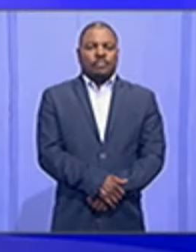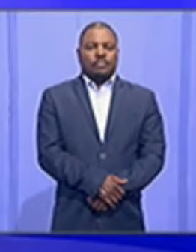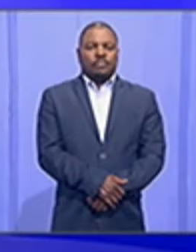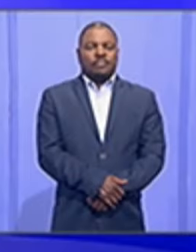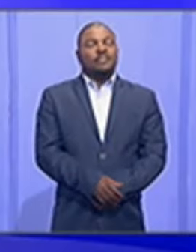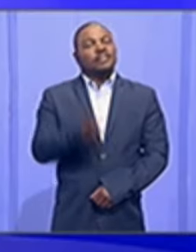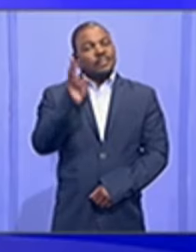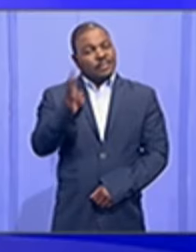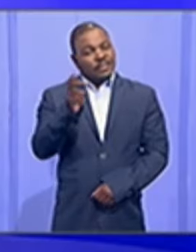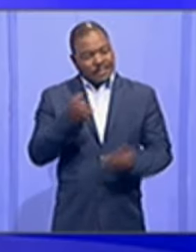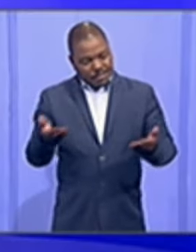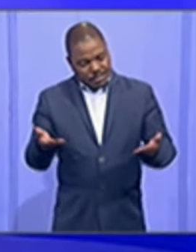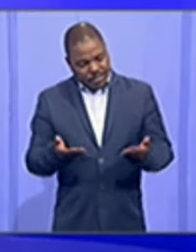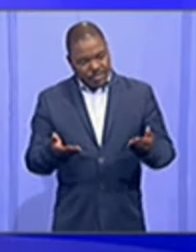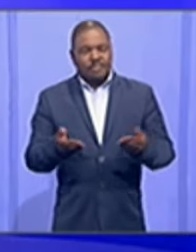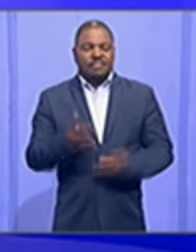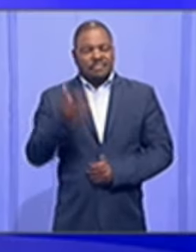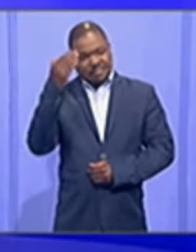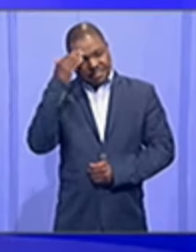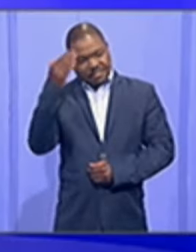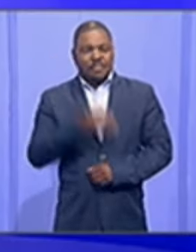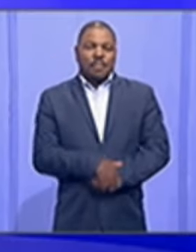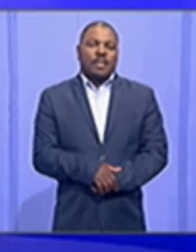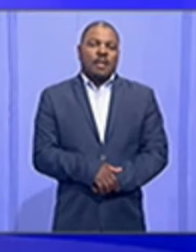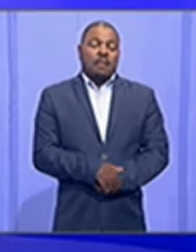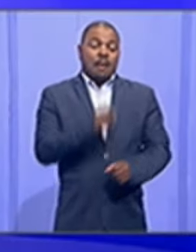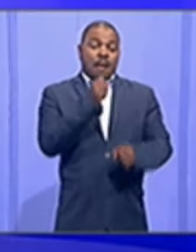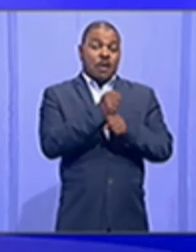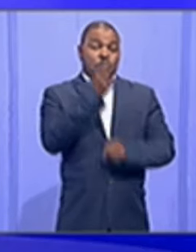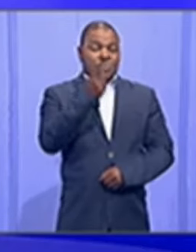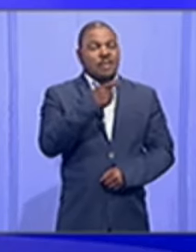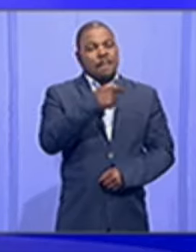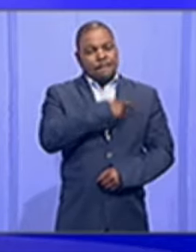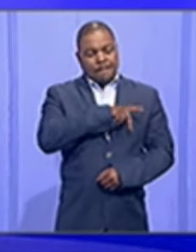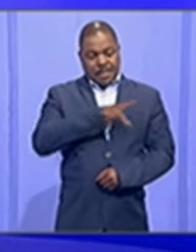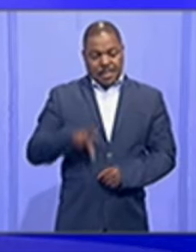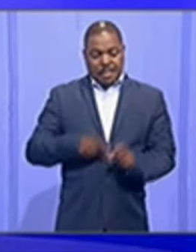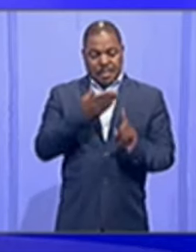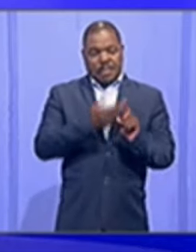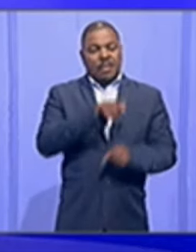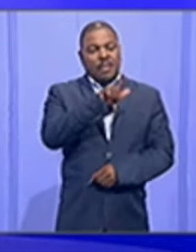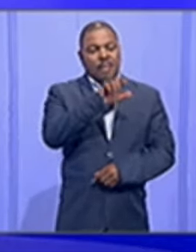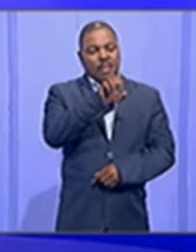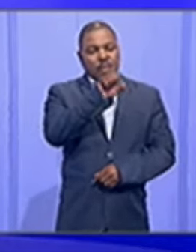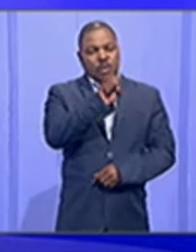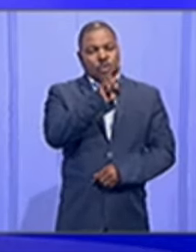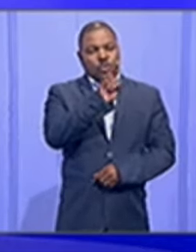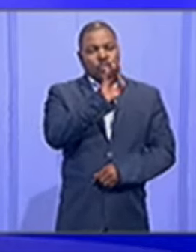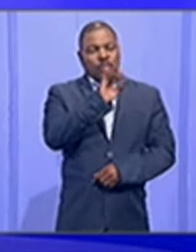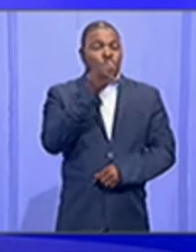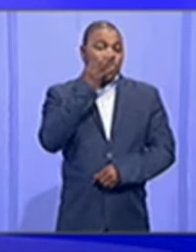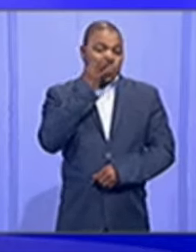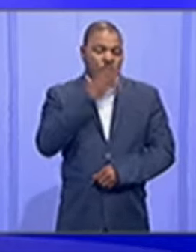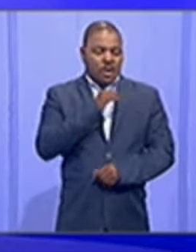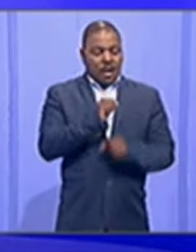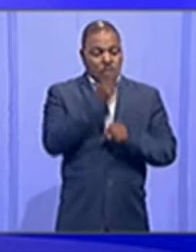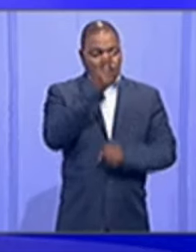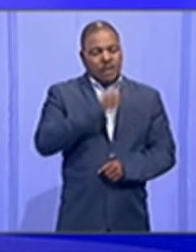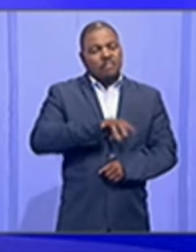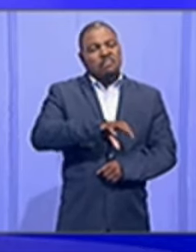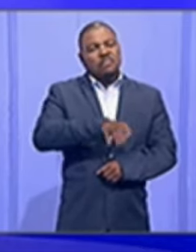Re salamogela ebile re madume. Tonakgolo ya Gauteng Panyaza le Swifi o re kgoro ya thuto ka provenseng ya gabo e ka se lebagane le